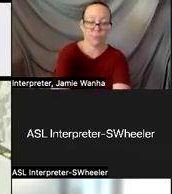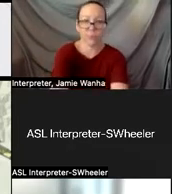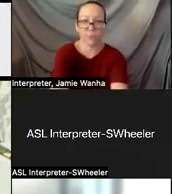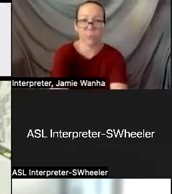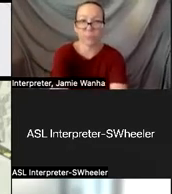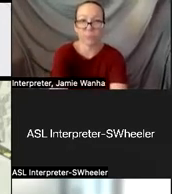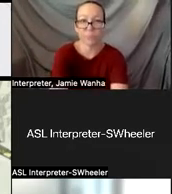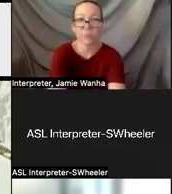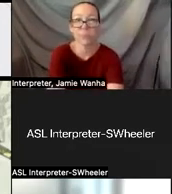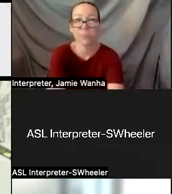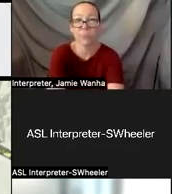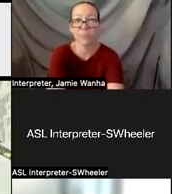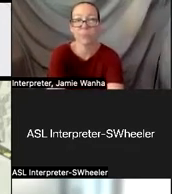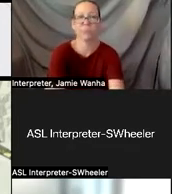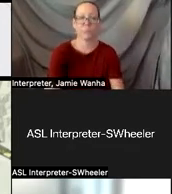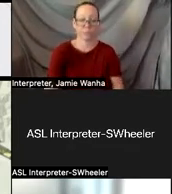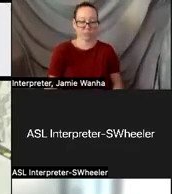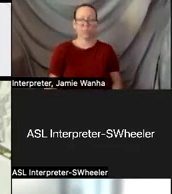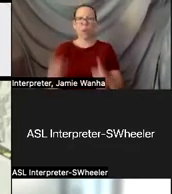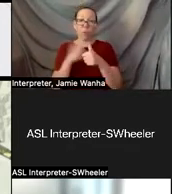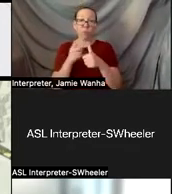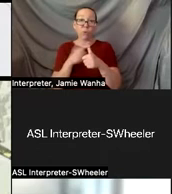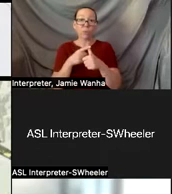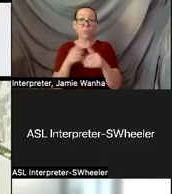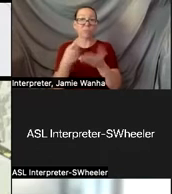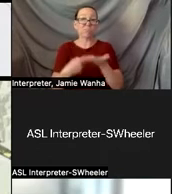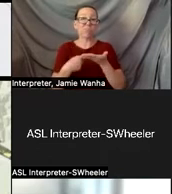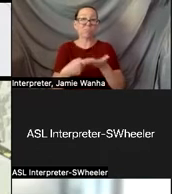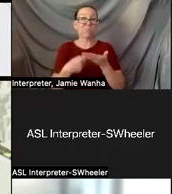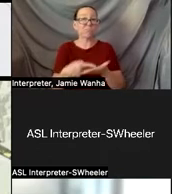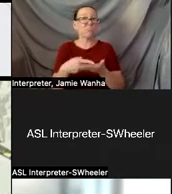And I'm going to start by some of the planning that we've done.